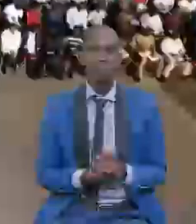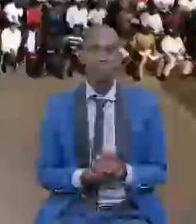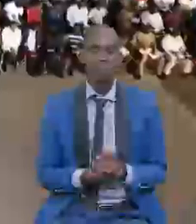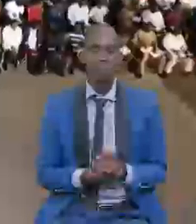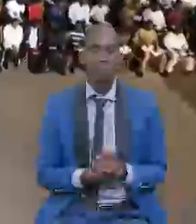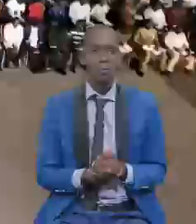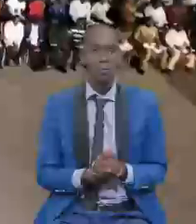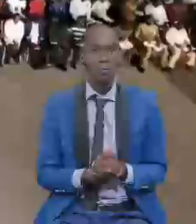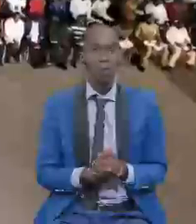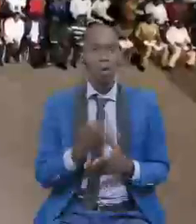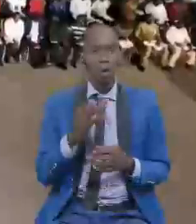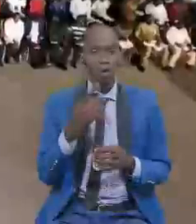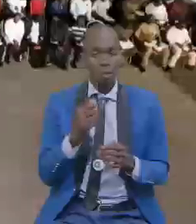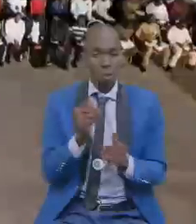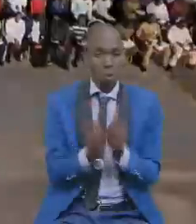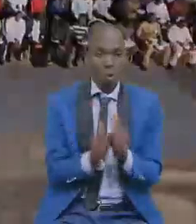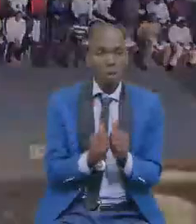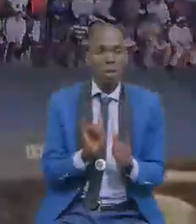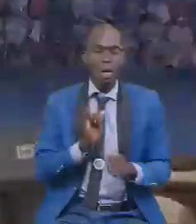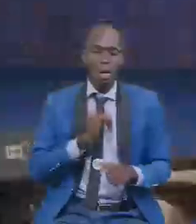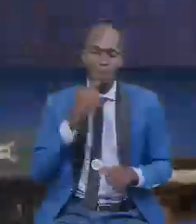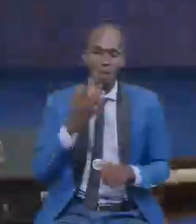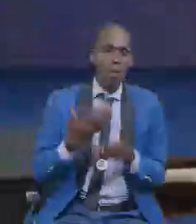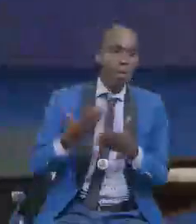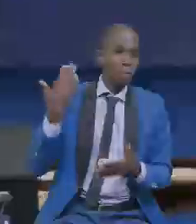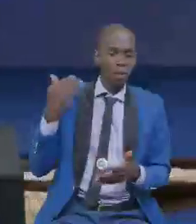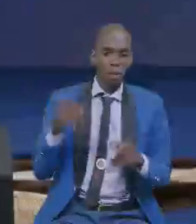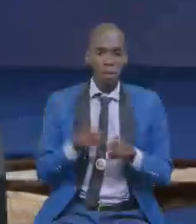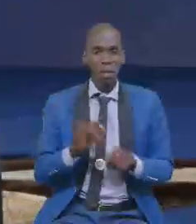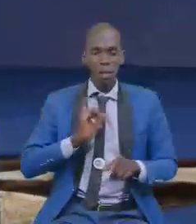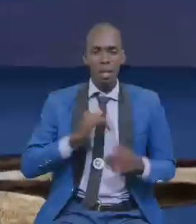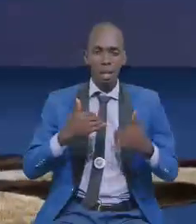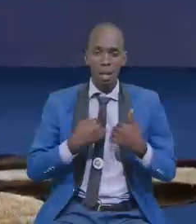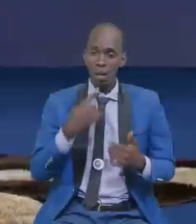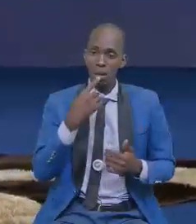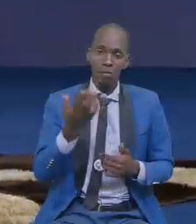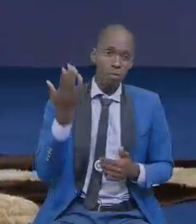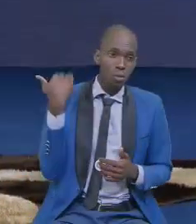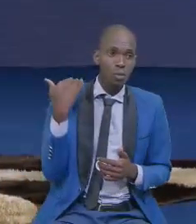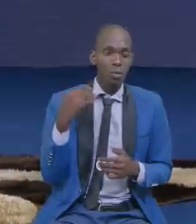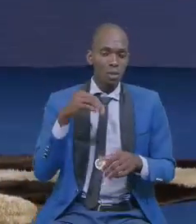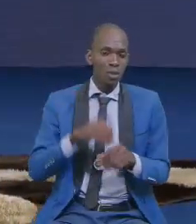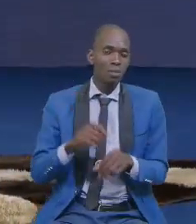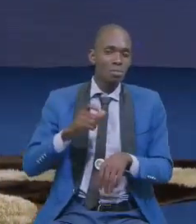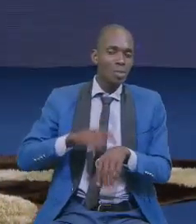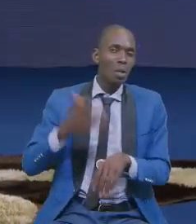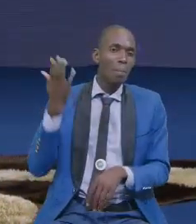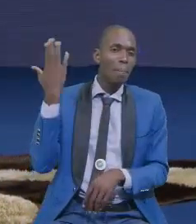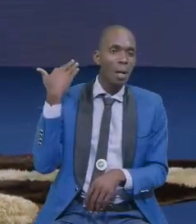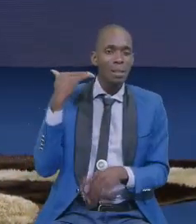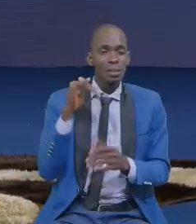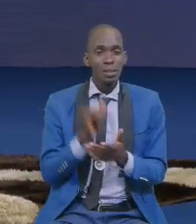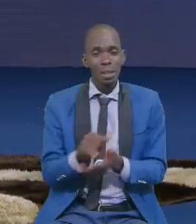Of the which I tell you before, as I have told you in time past, that